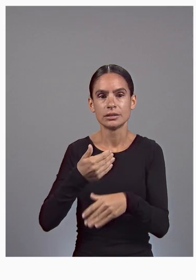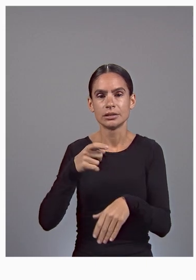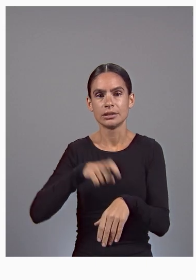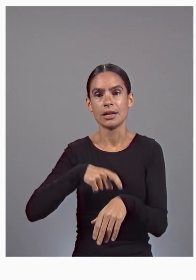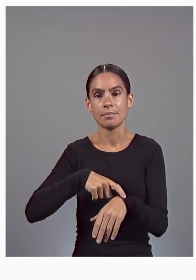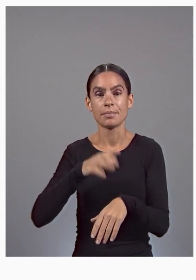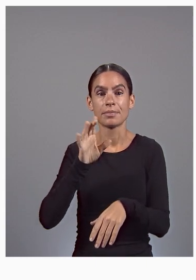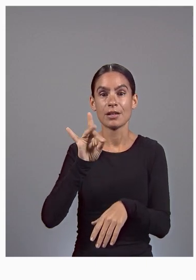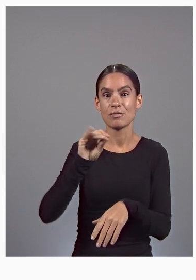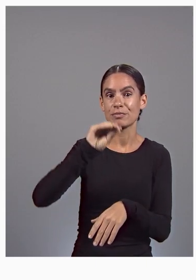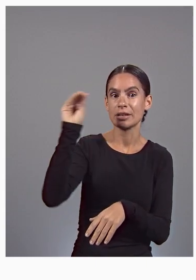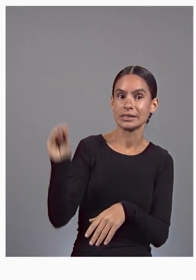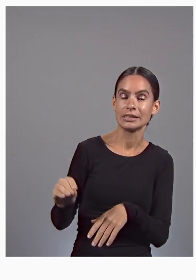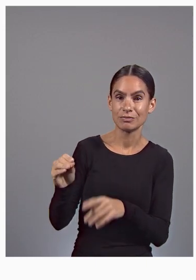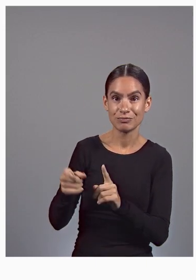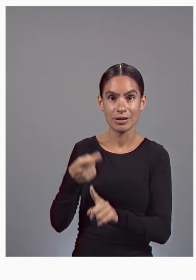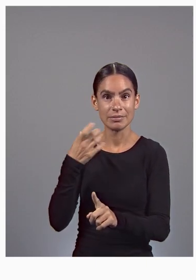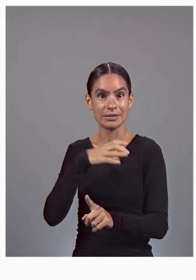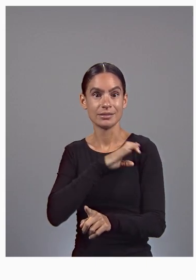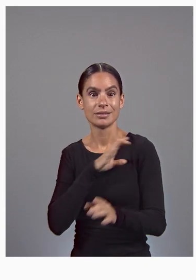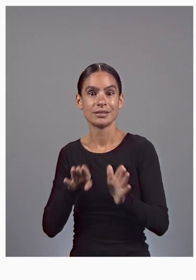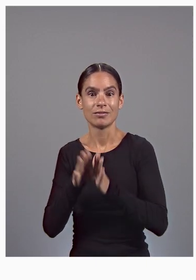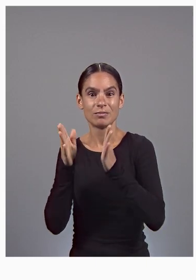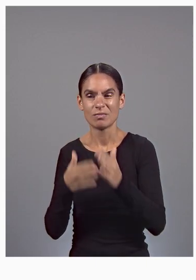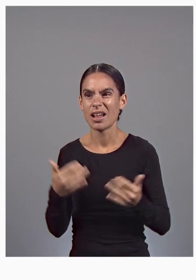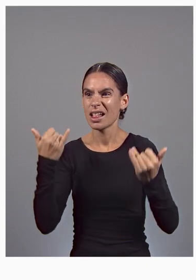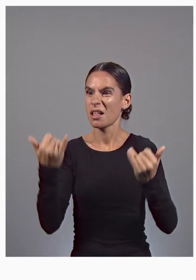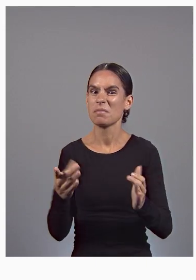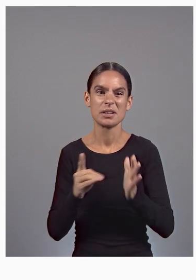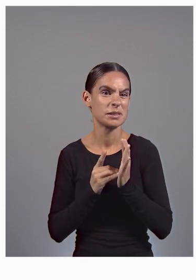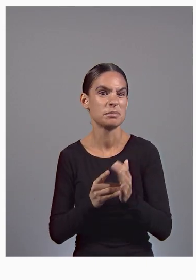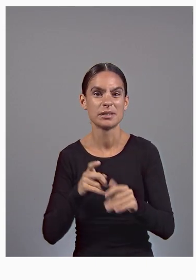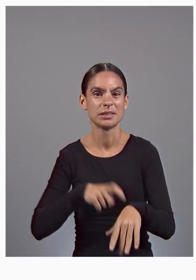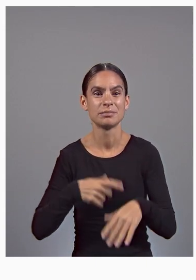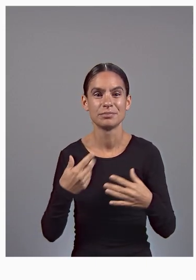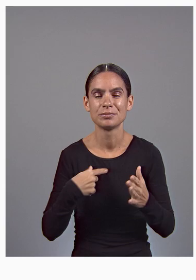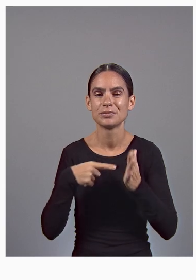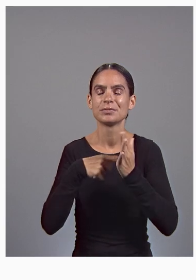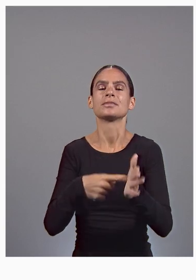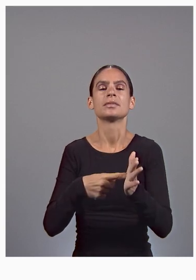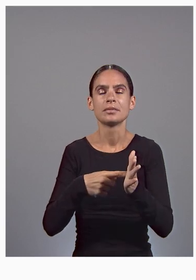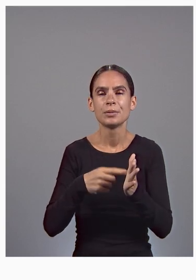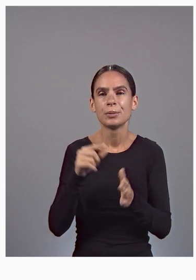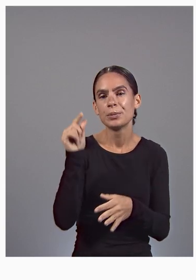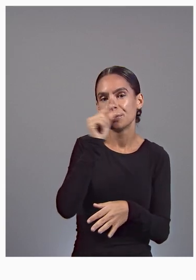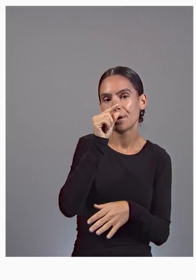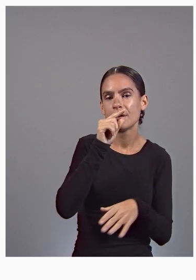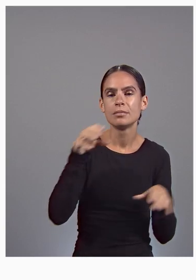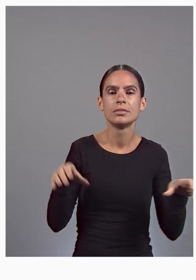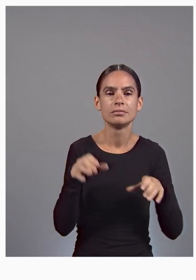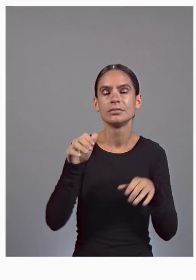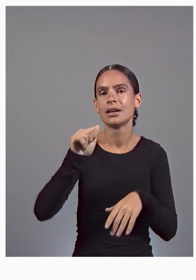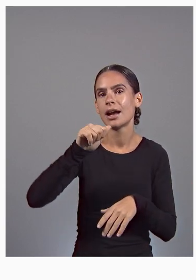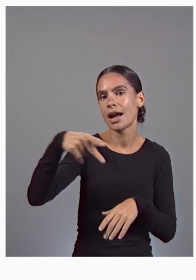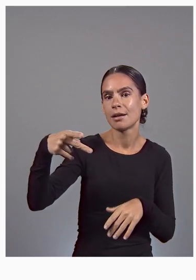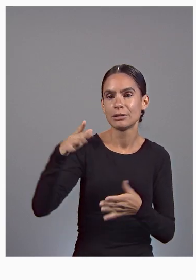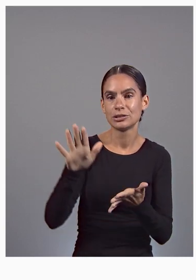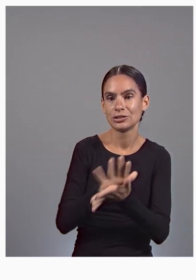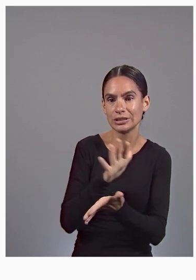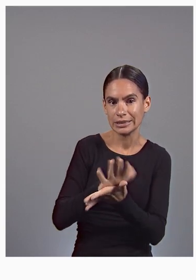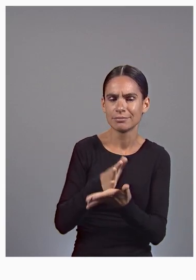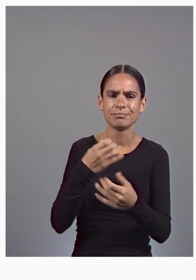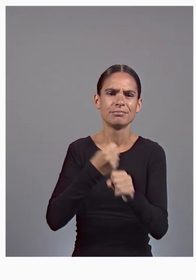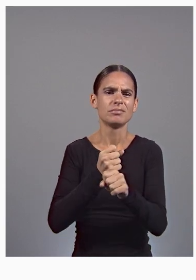developers. And now, it's demo time. Let me show you how Google Workspace's AppSheet is making all this